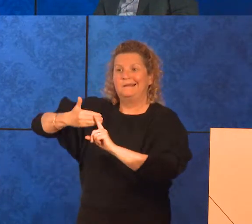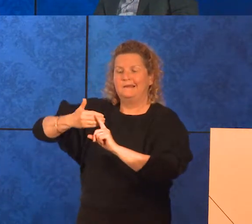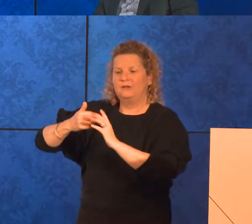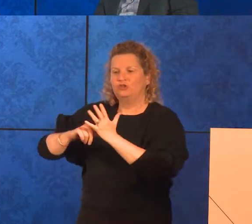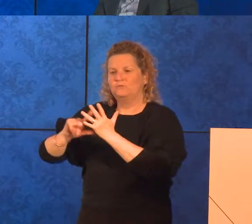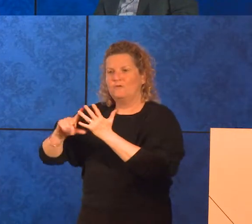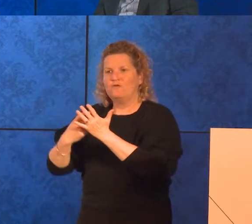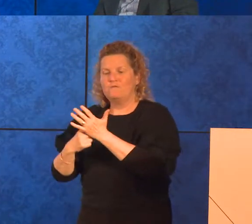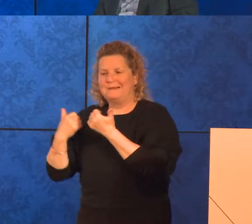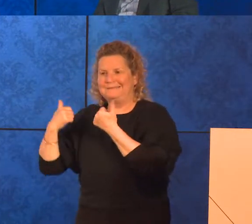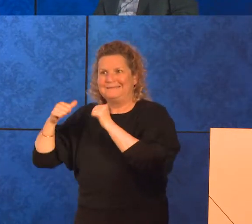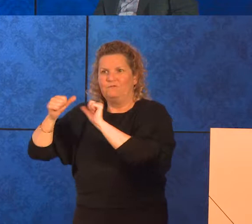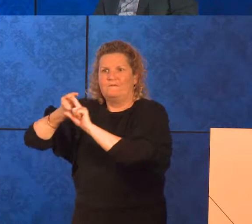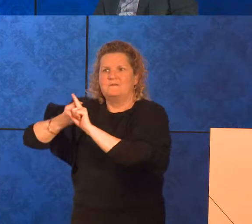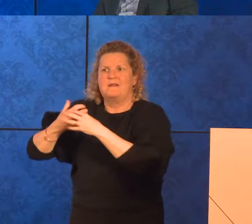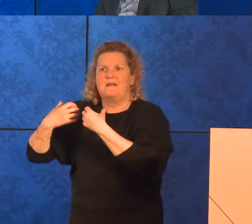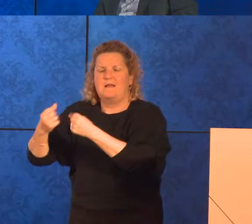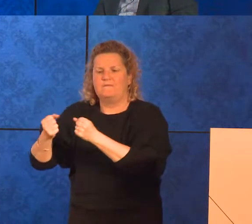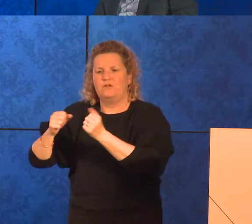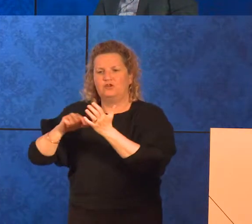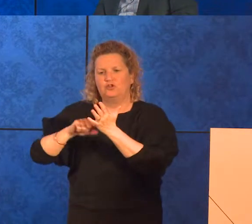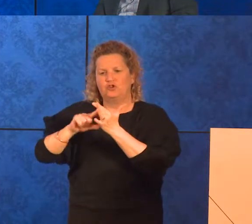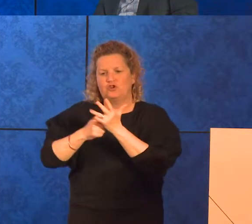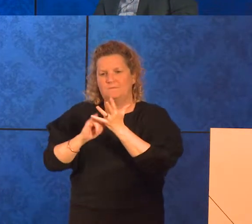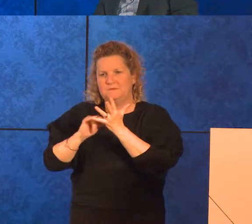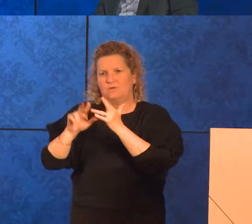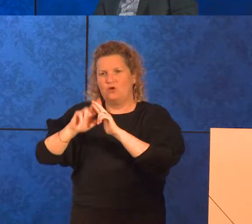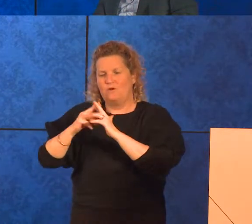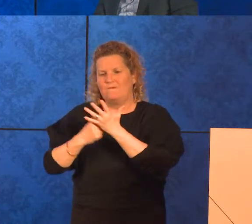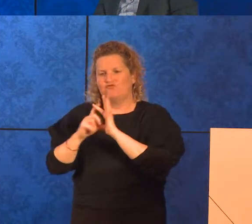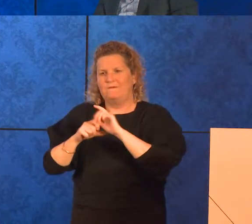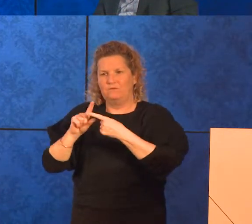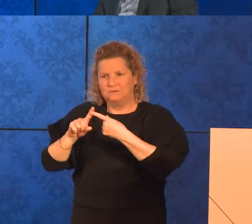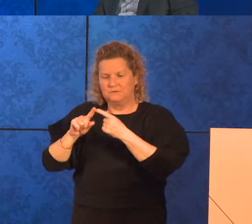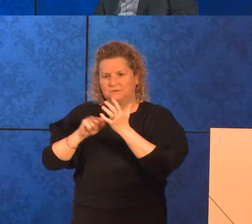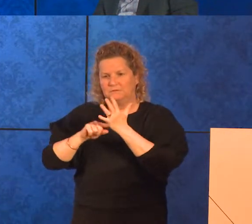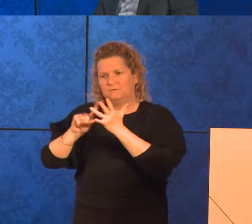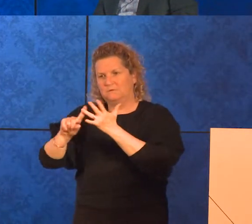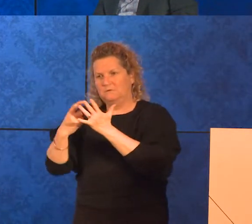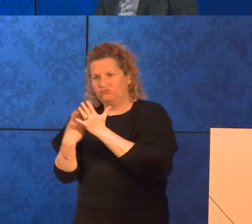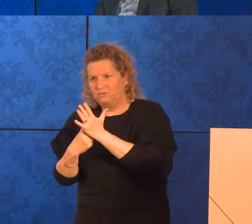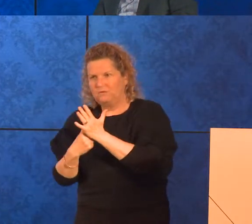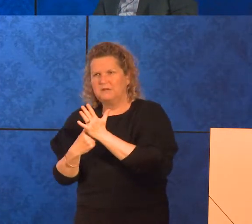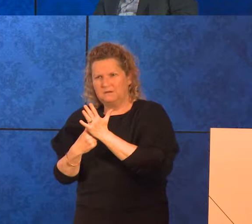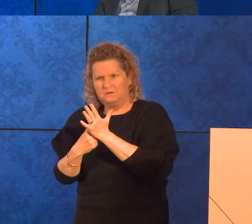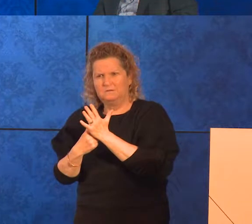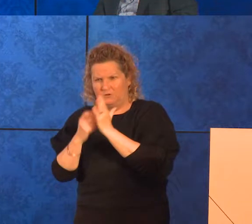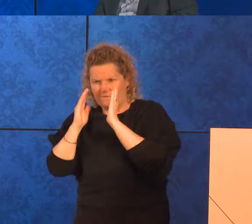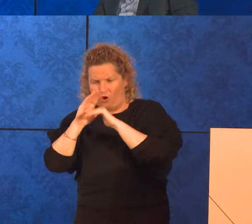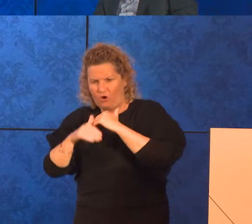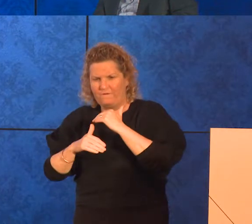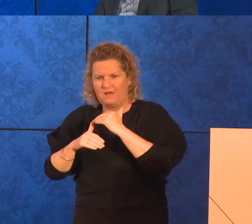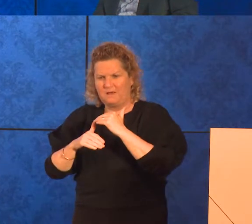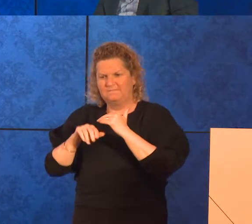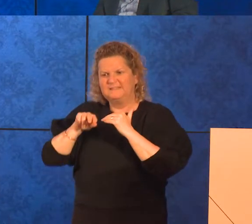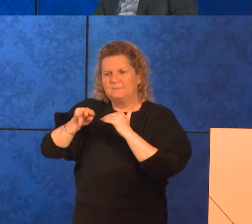reference. So the terms of reference does refer to a number of kind of more marginalised or doubly